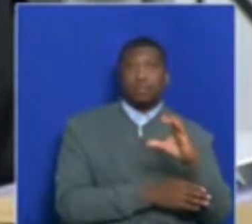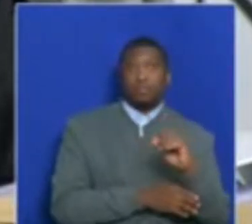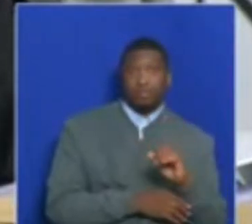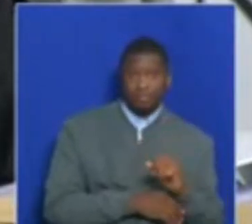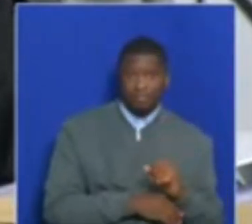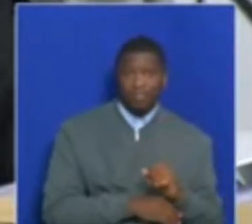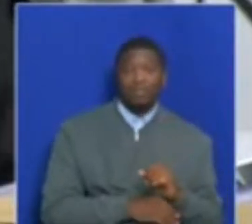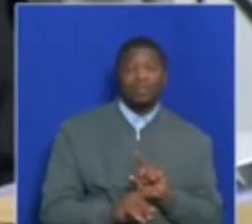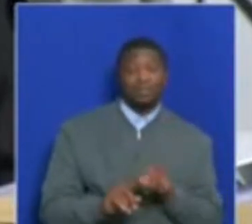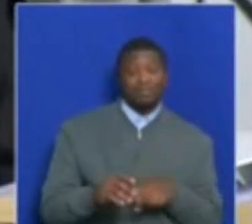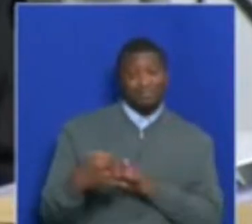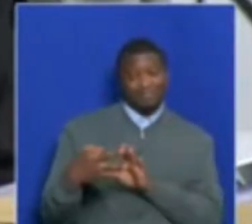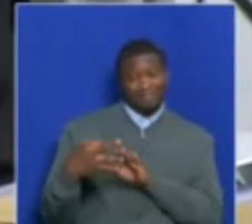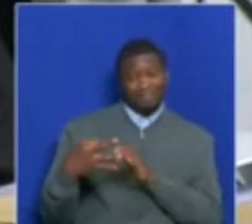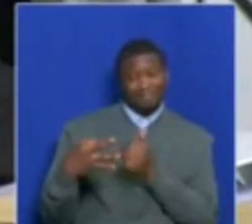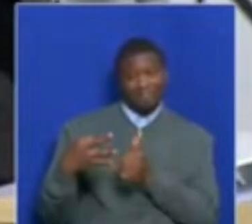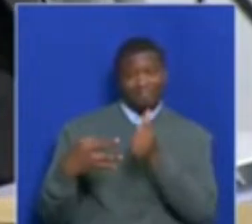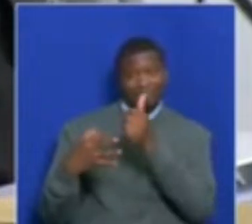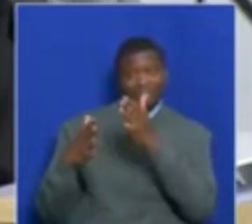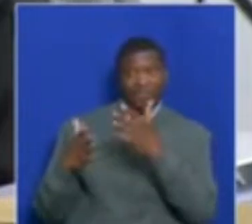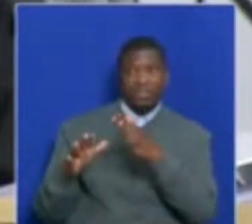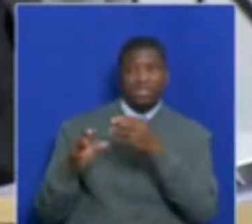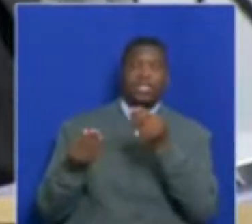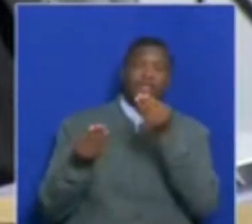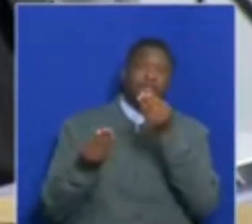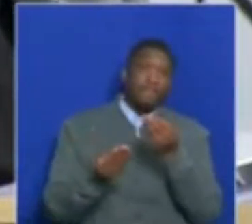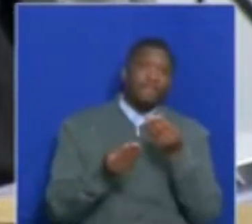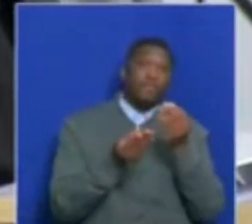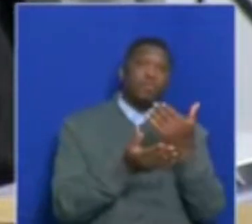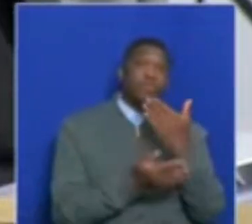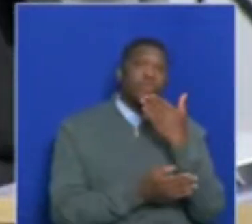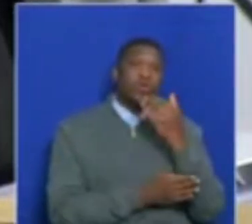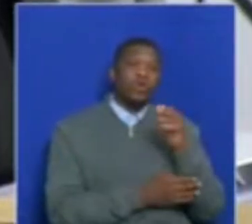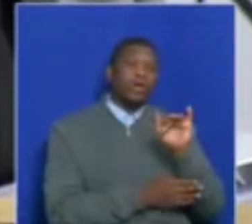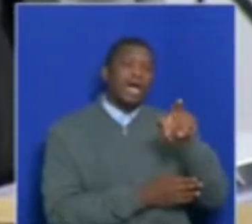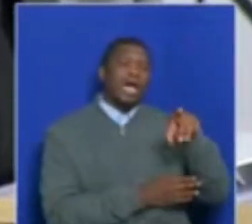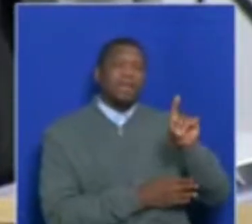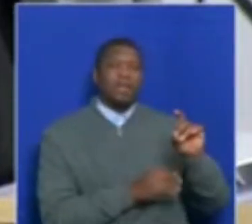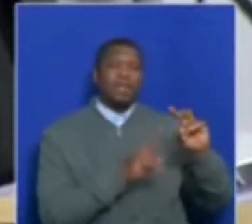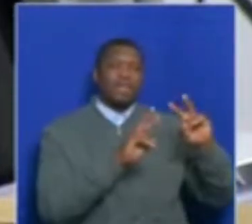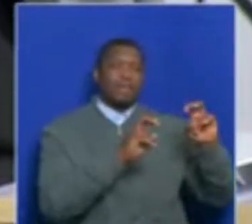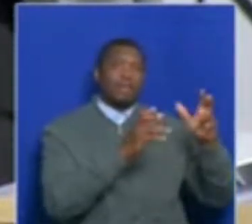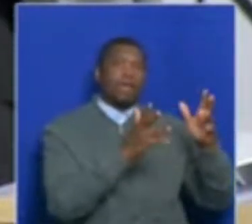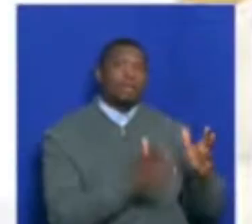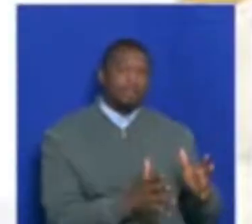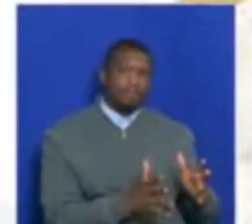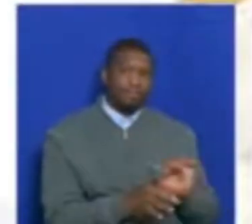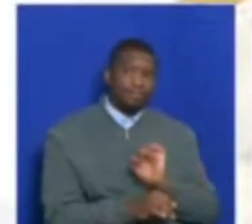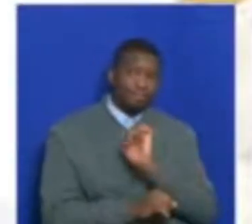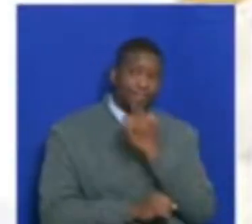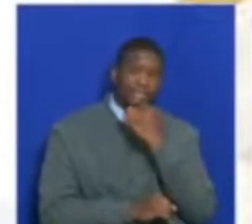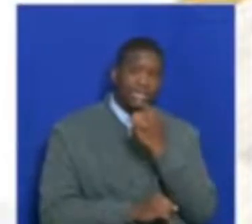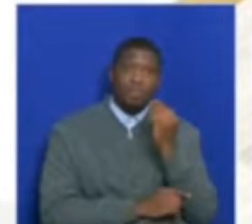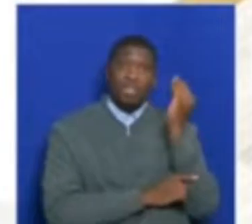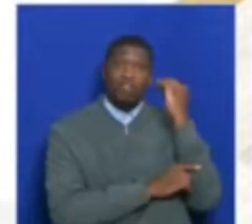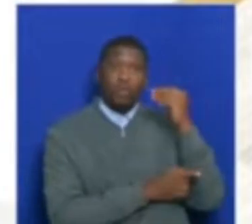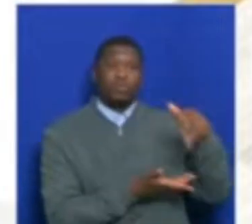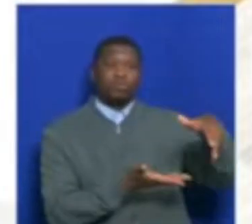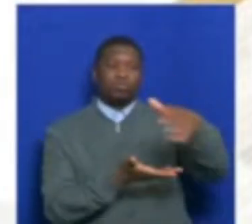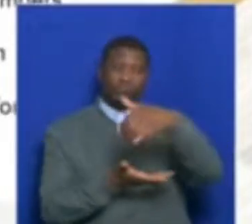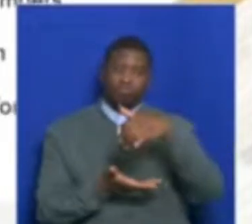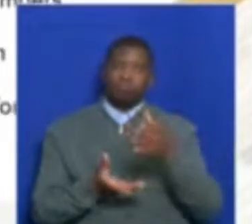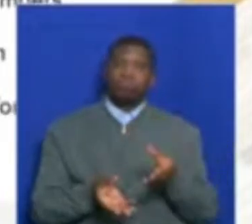the IPED investigators, that the information they received was this